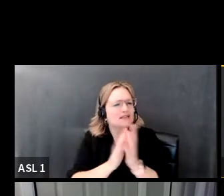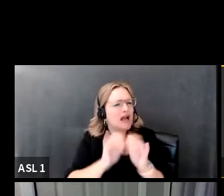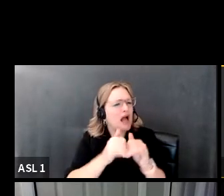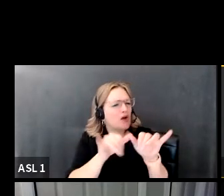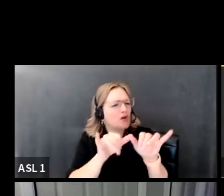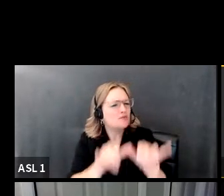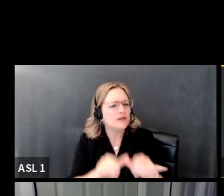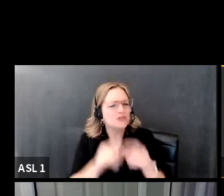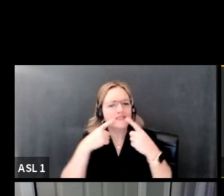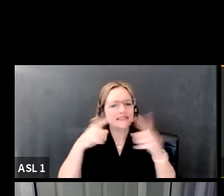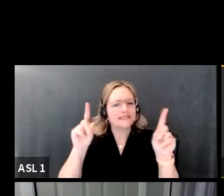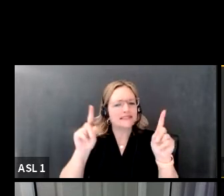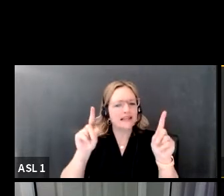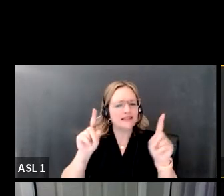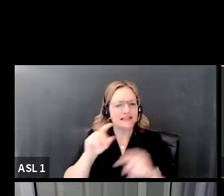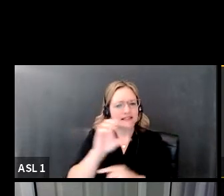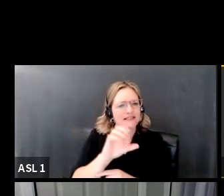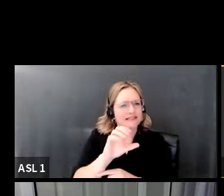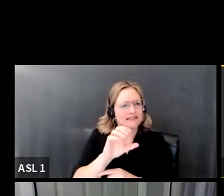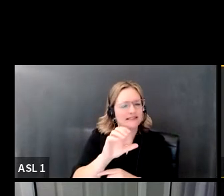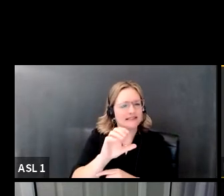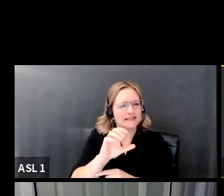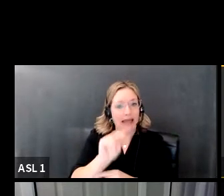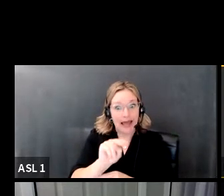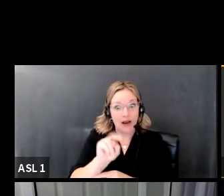of our neighborhood resource teams